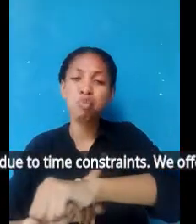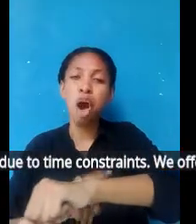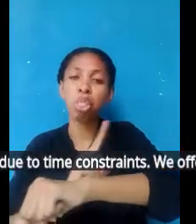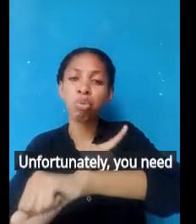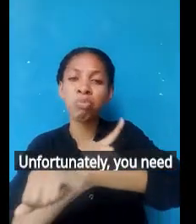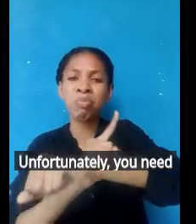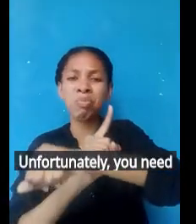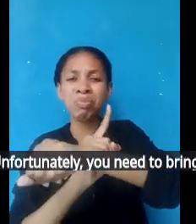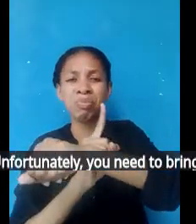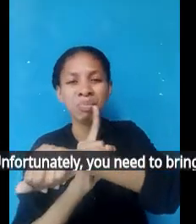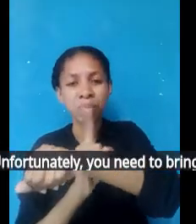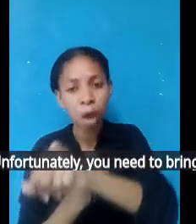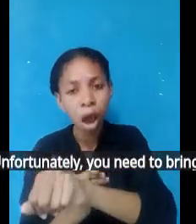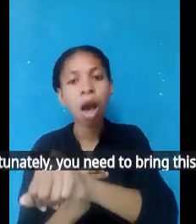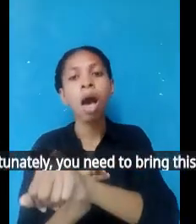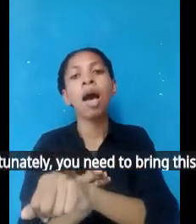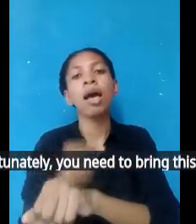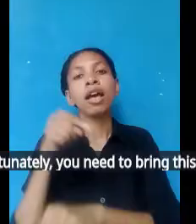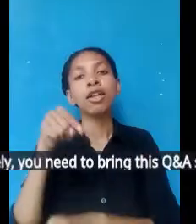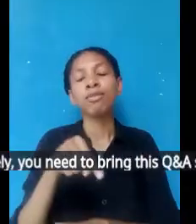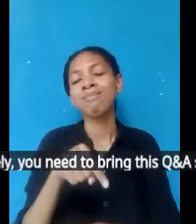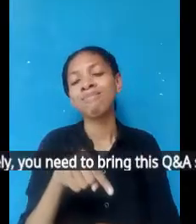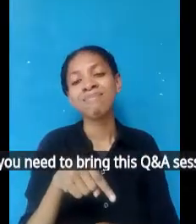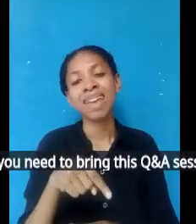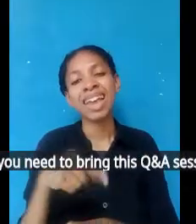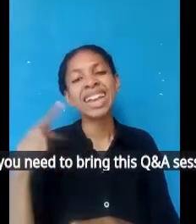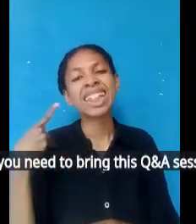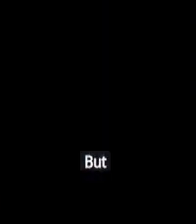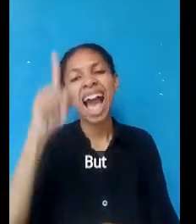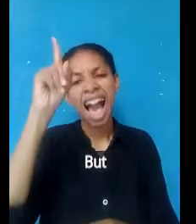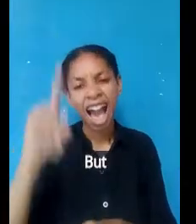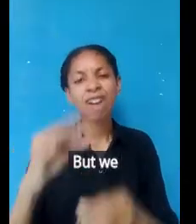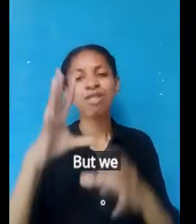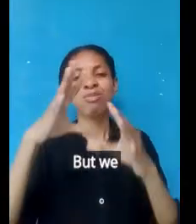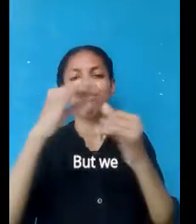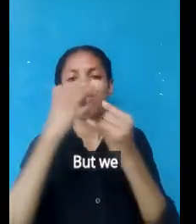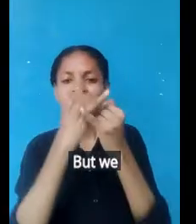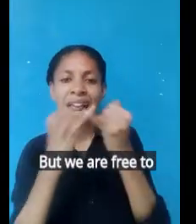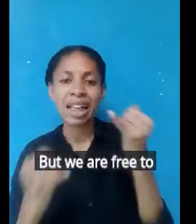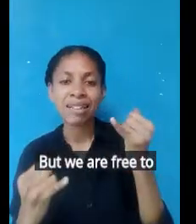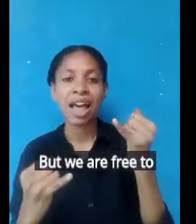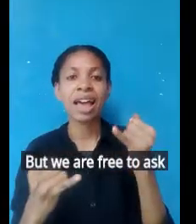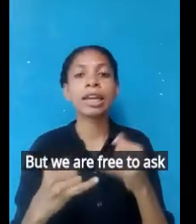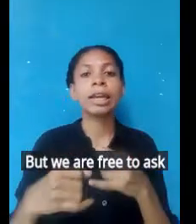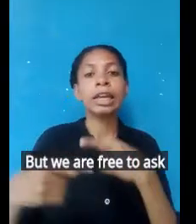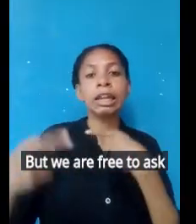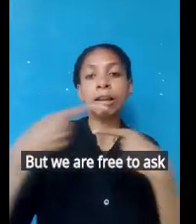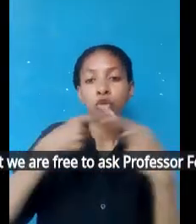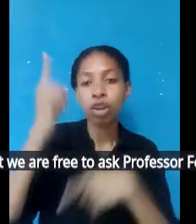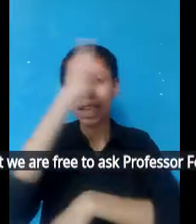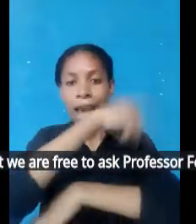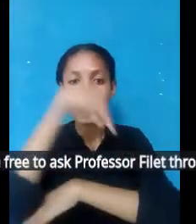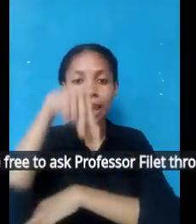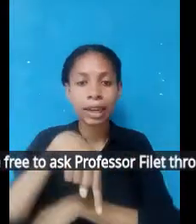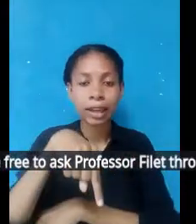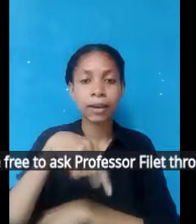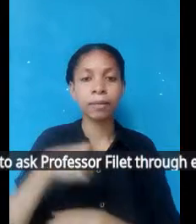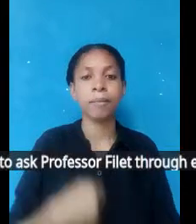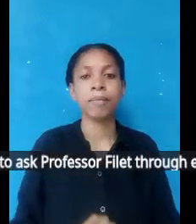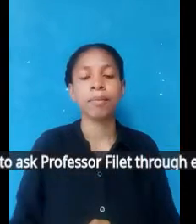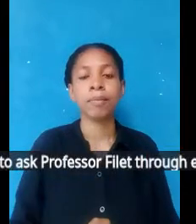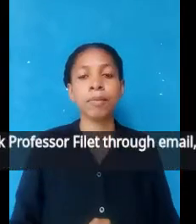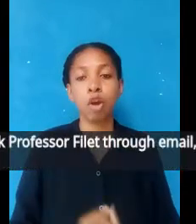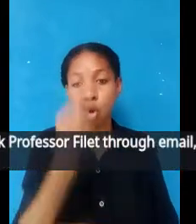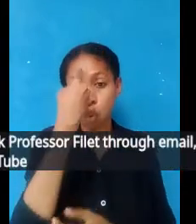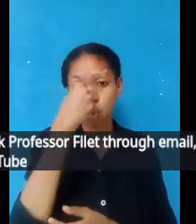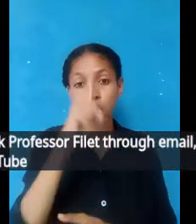to bring this Q&A session to a close, but we are free to ask Professor Violet through email, and don't forget to subscribe the